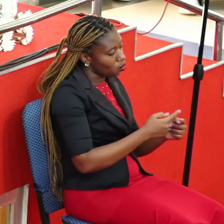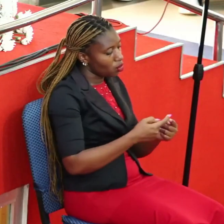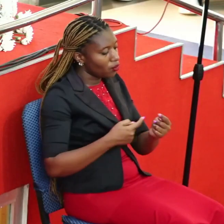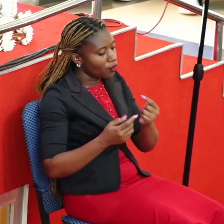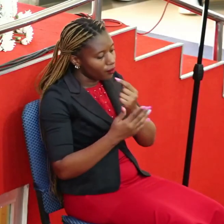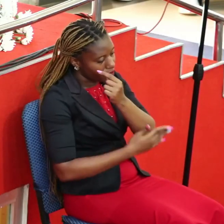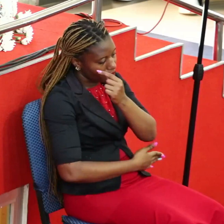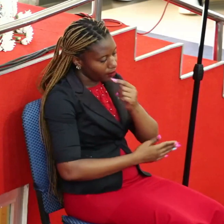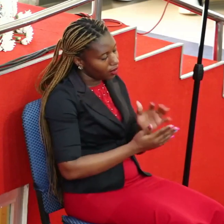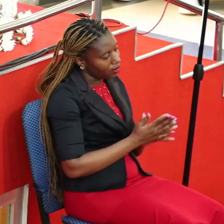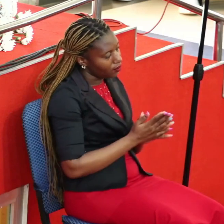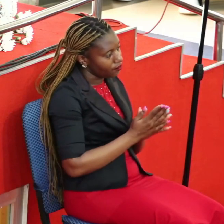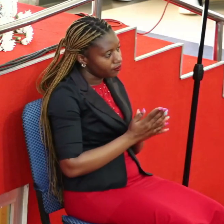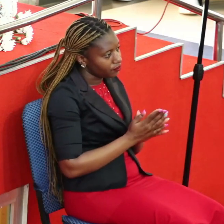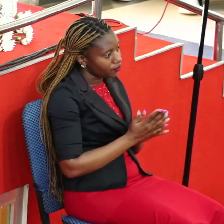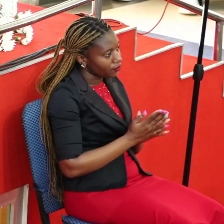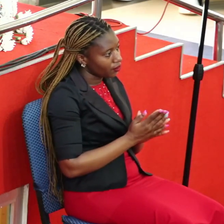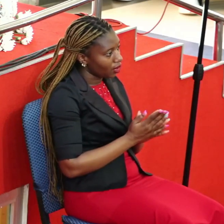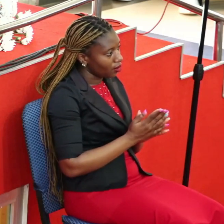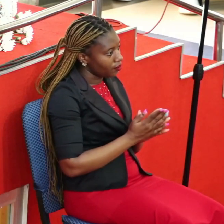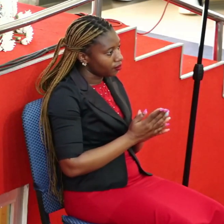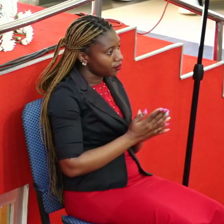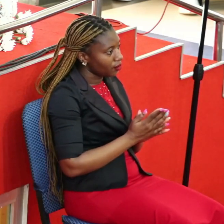na mabaya. So those